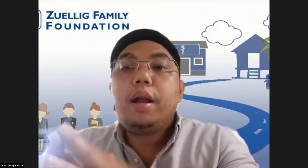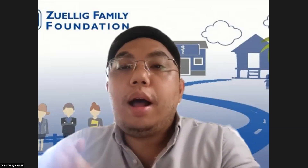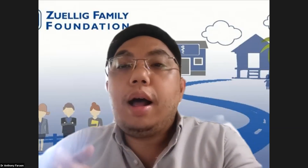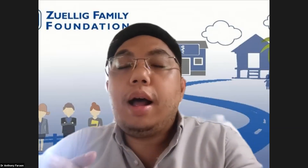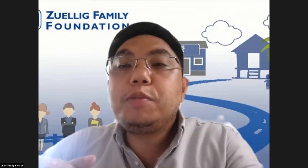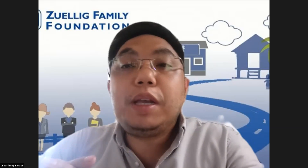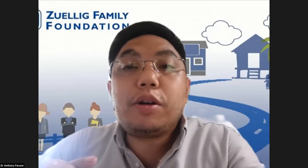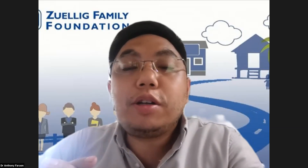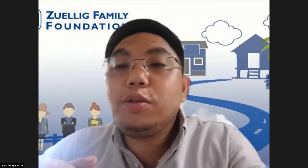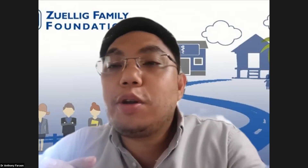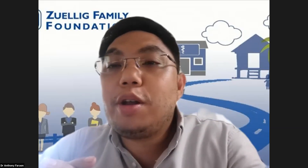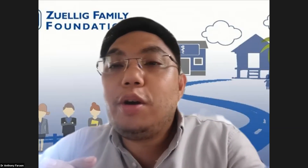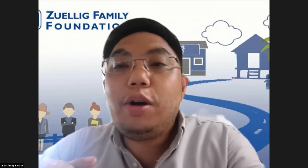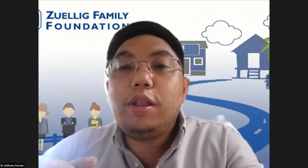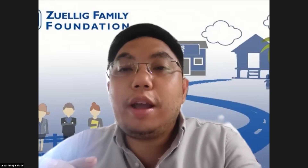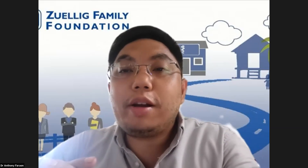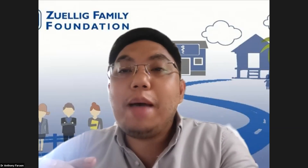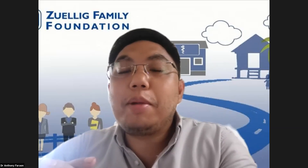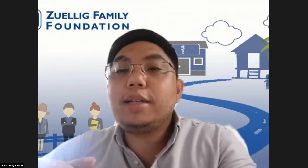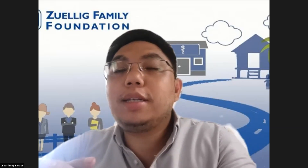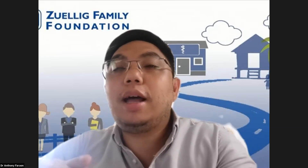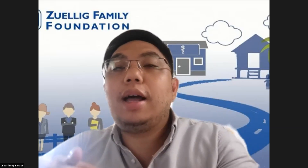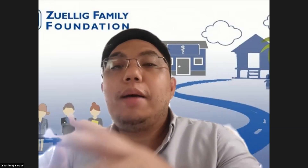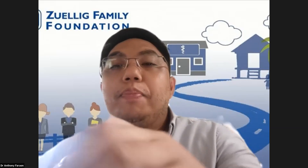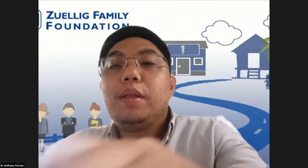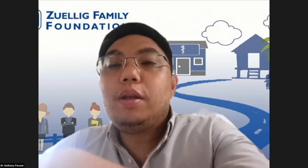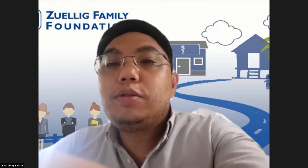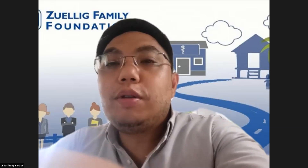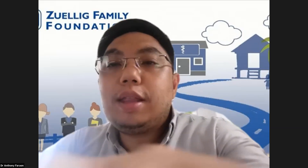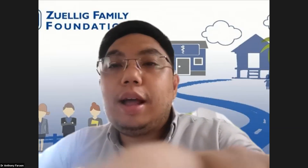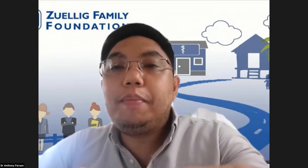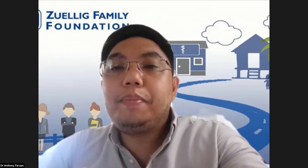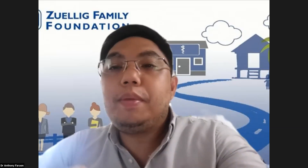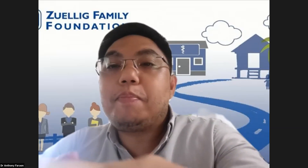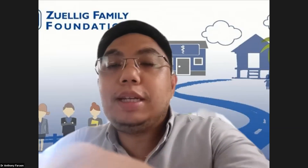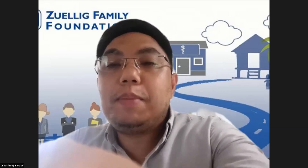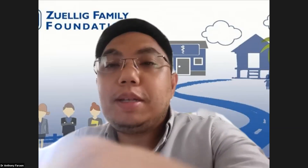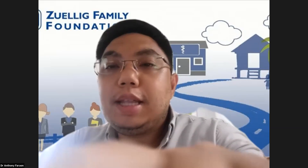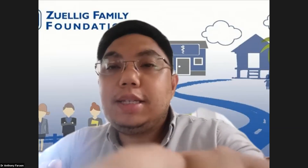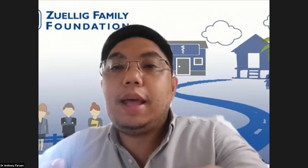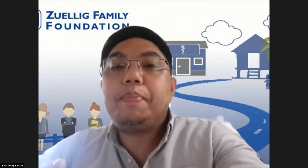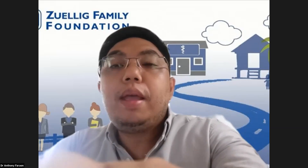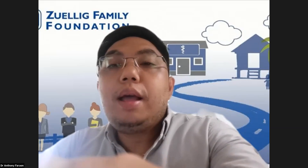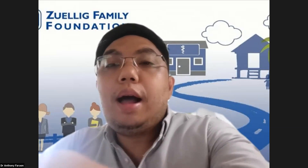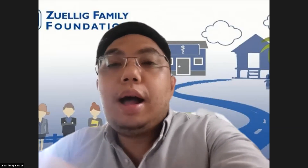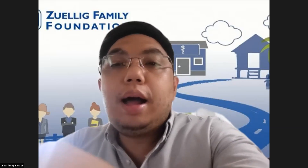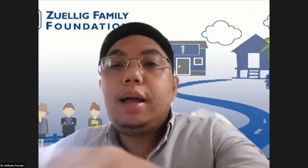our speakers to turn on their cameras so that our participants can see